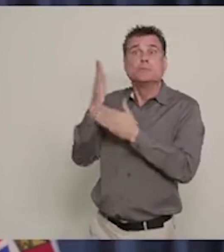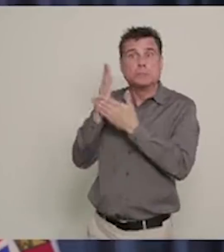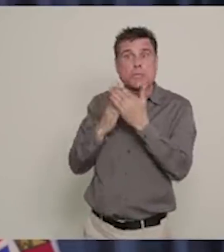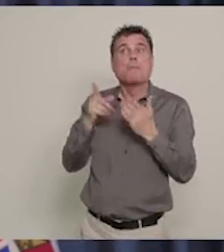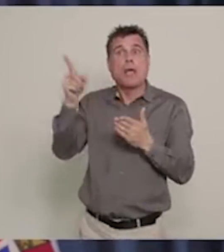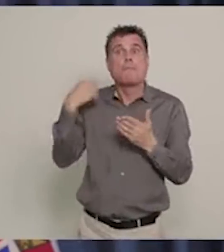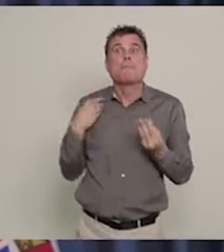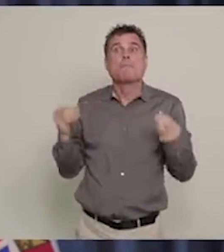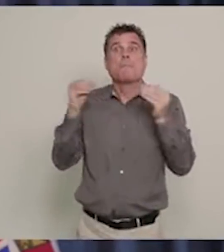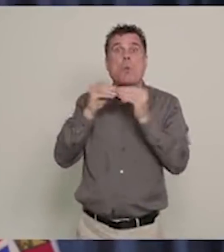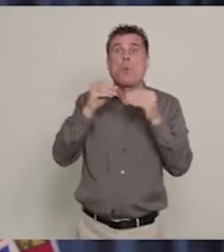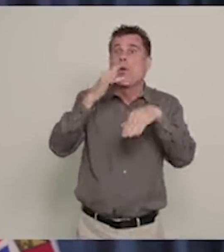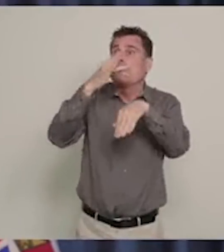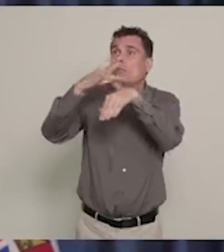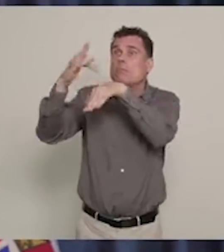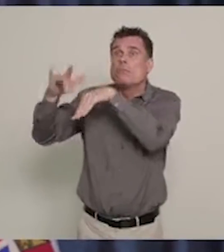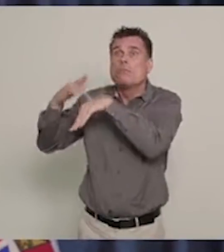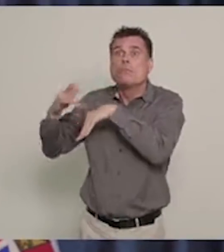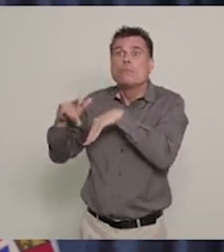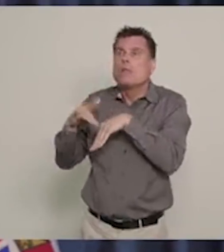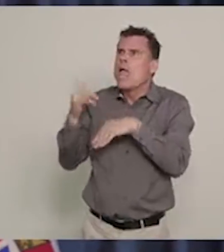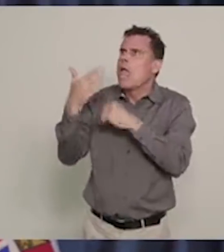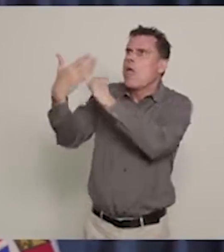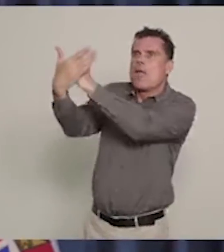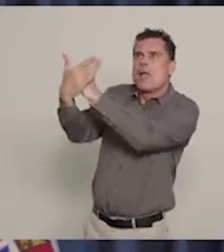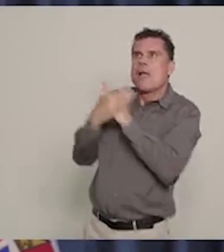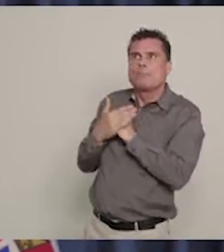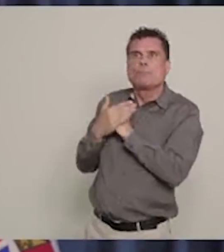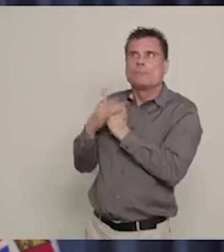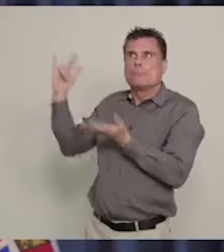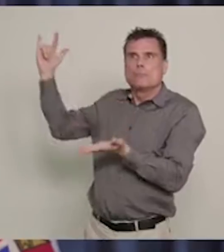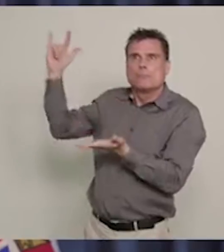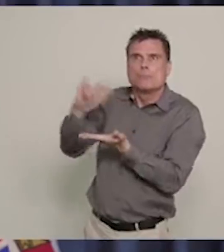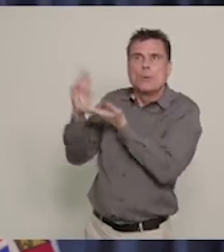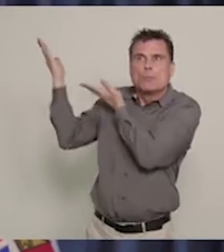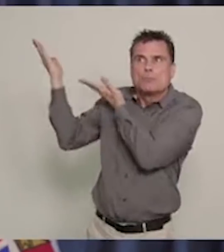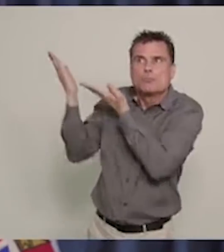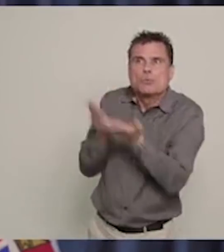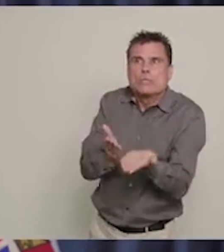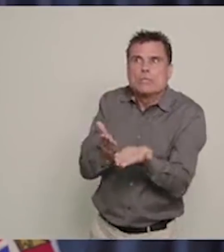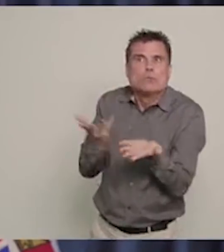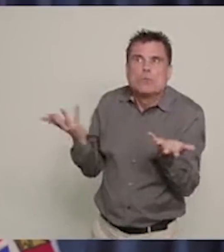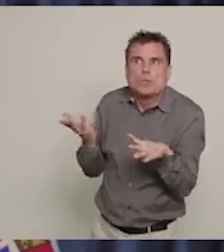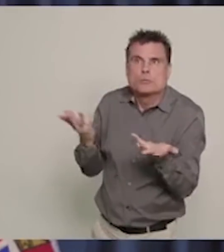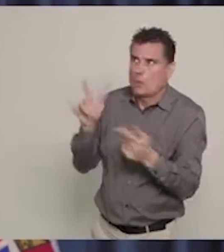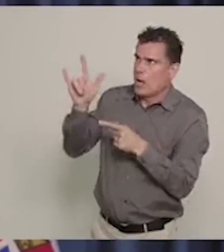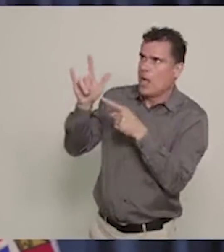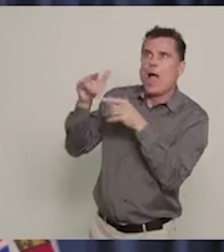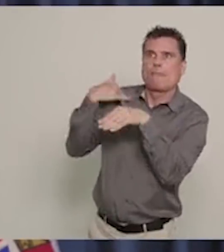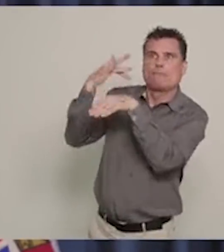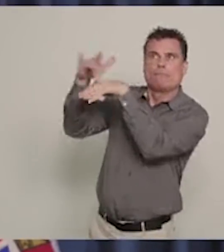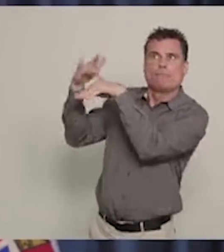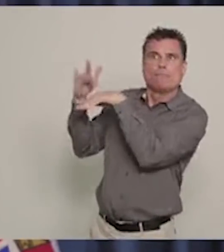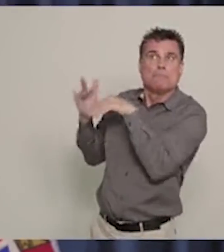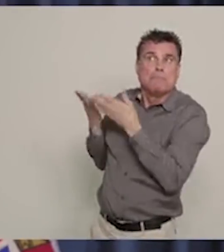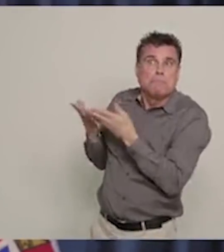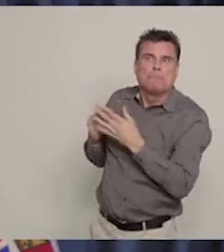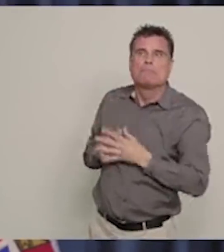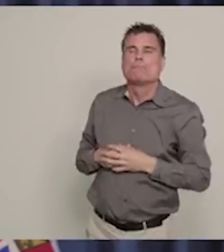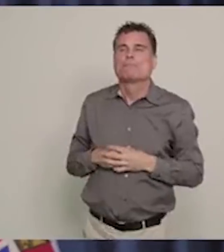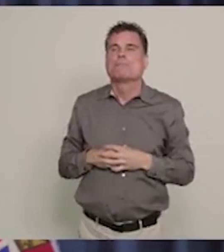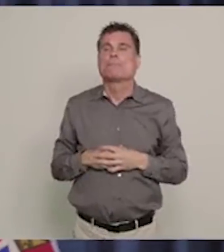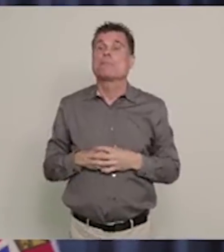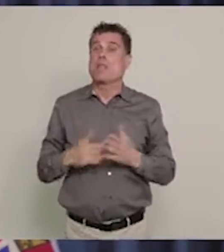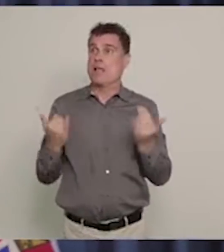us. So it's very much a cooperative effort. It does give us some considerable power, but again, it's all about